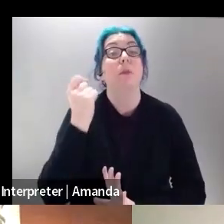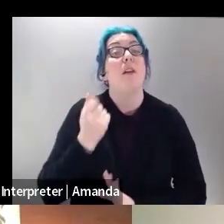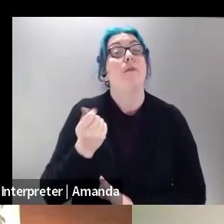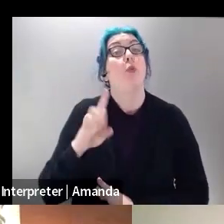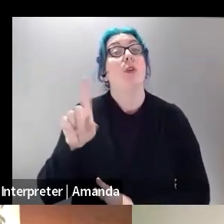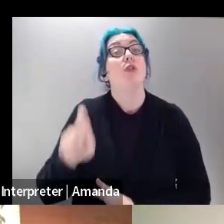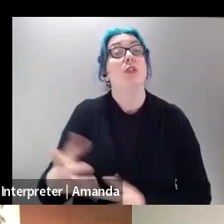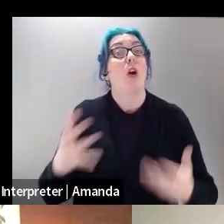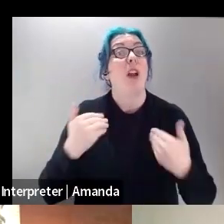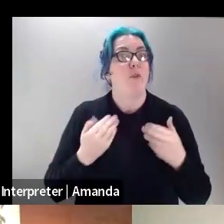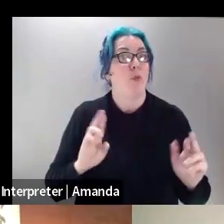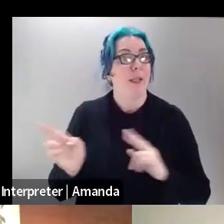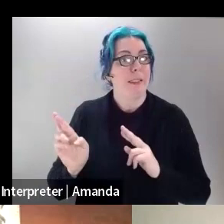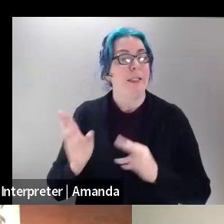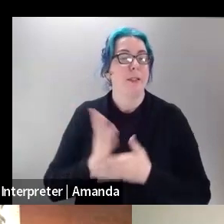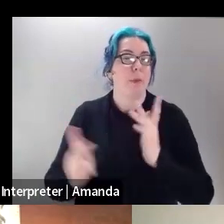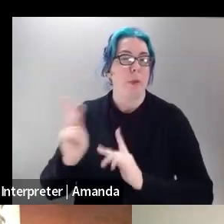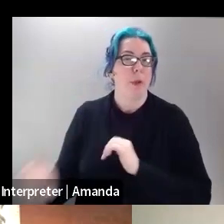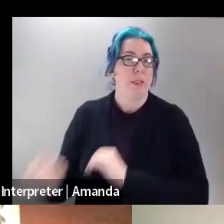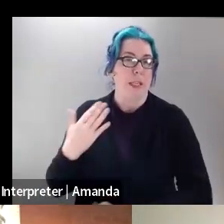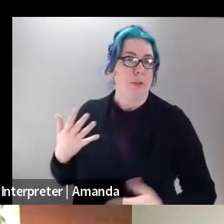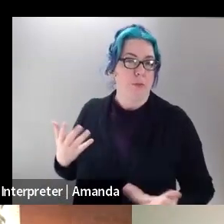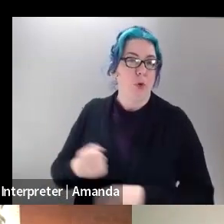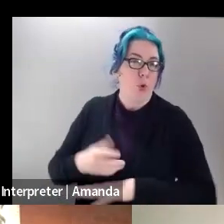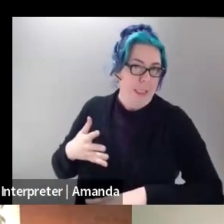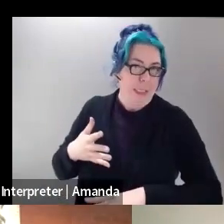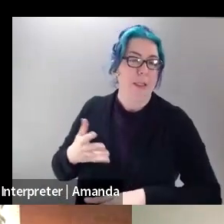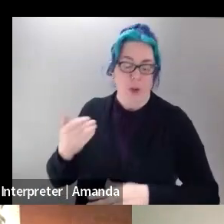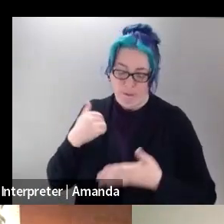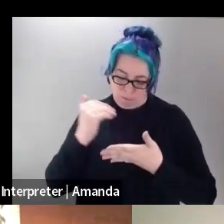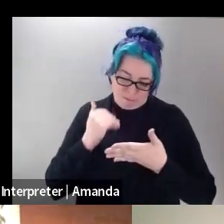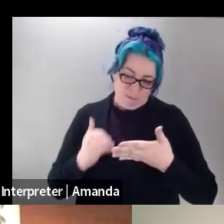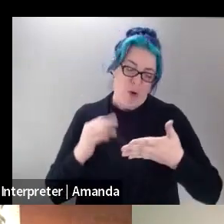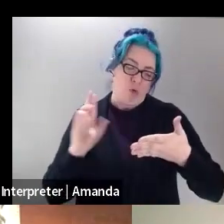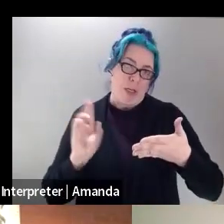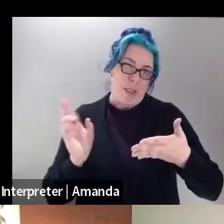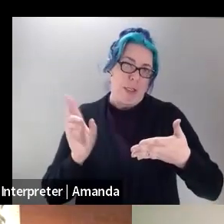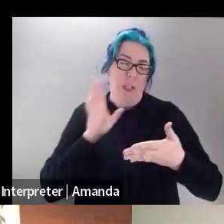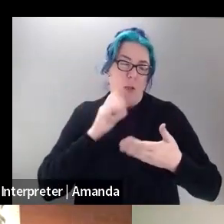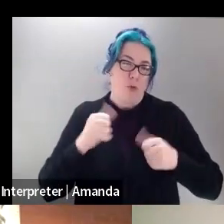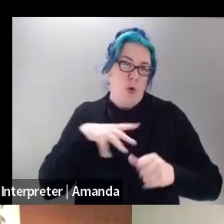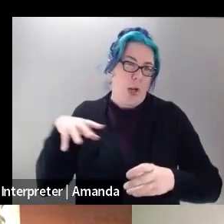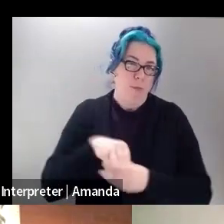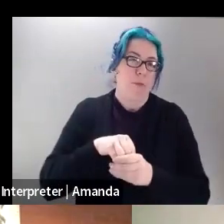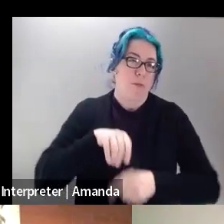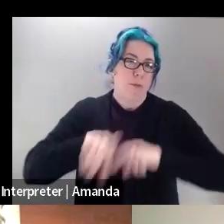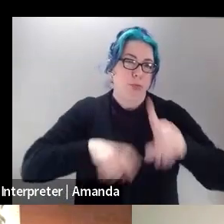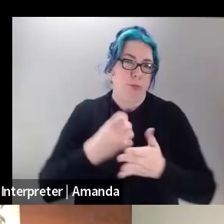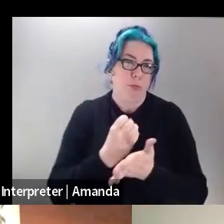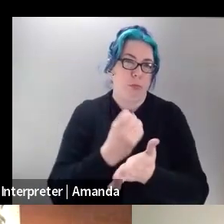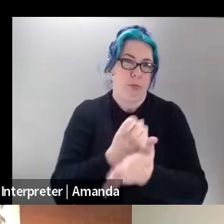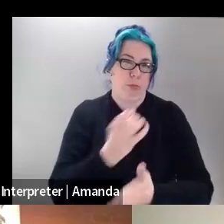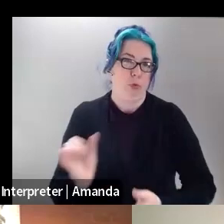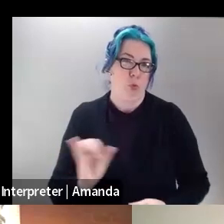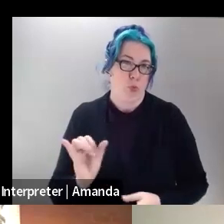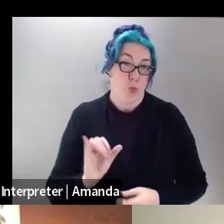I'm going to try to incorporate those into our the first part of our discussion. So Jenna, Nina, and Daryl,